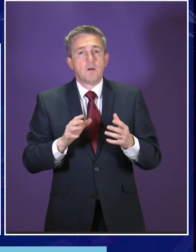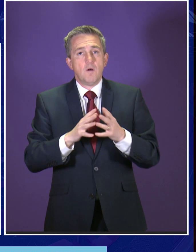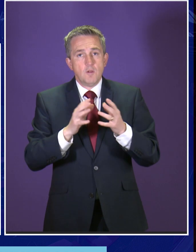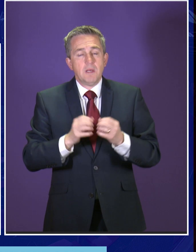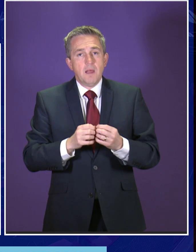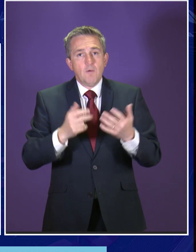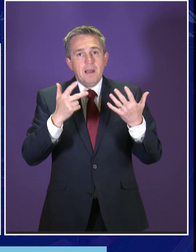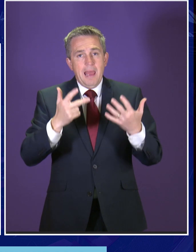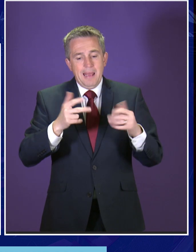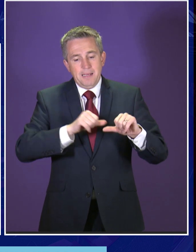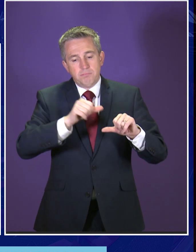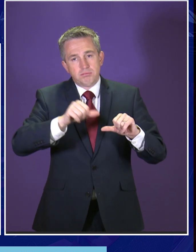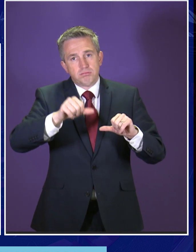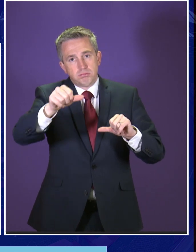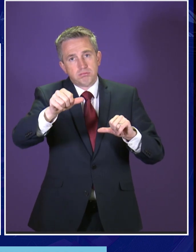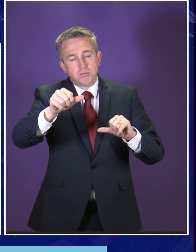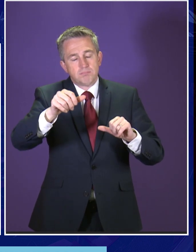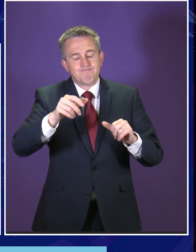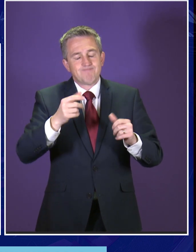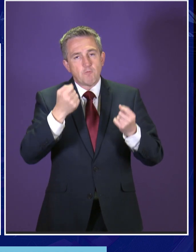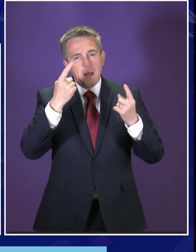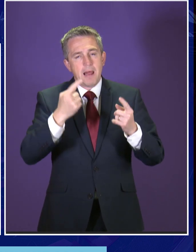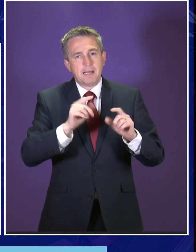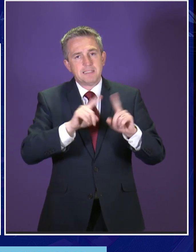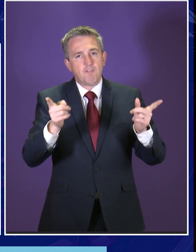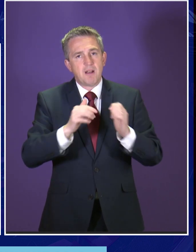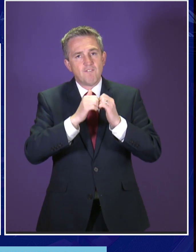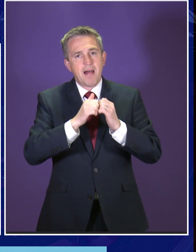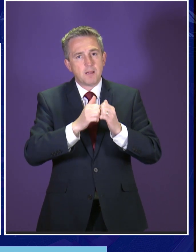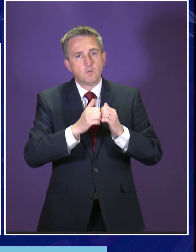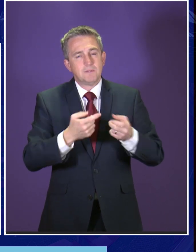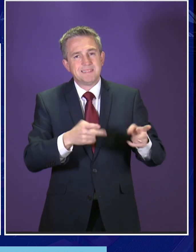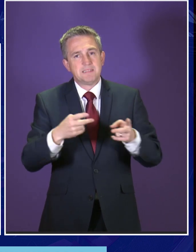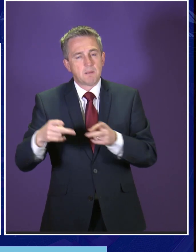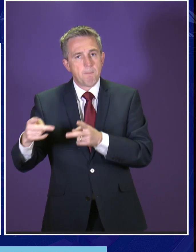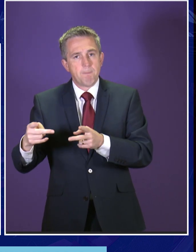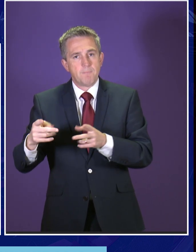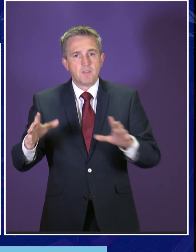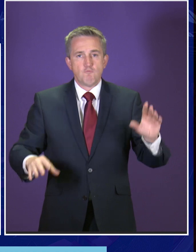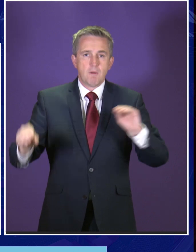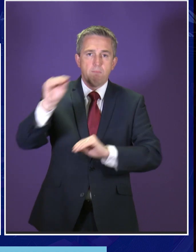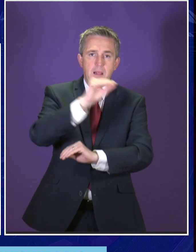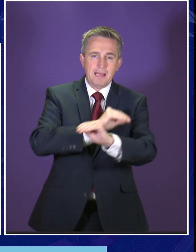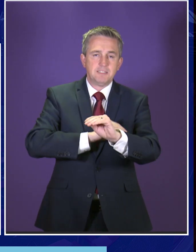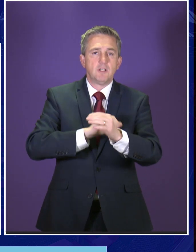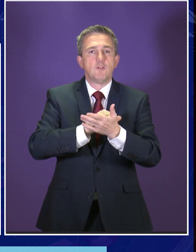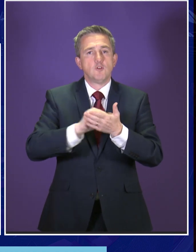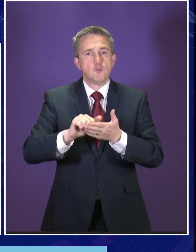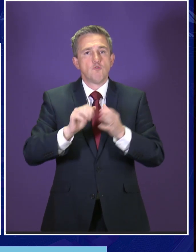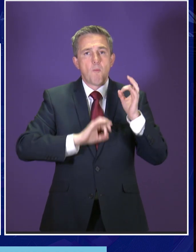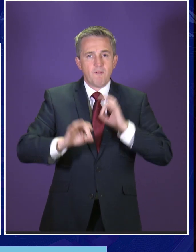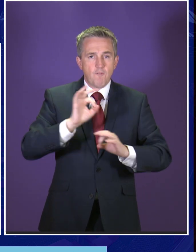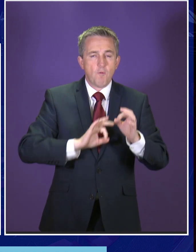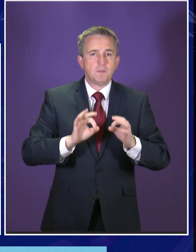place, I realized that it was a different value system, which displaced the efficient paradigm of performance indicators and